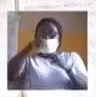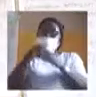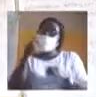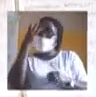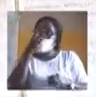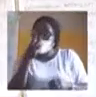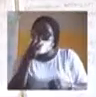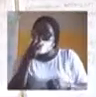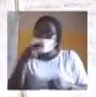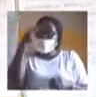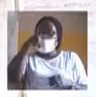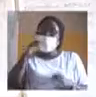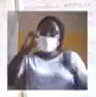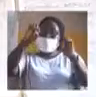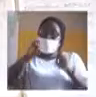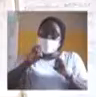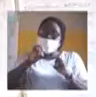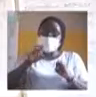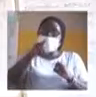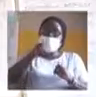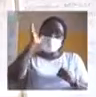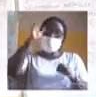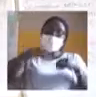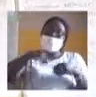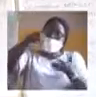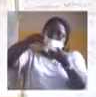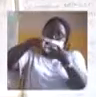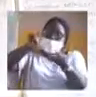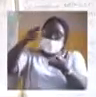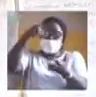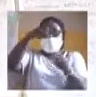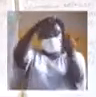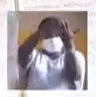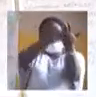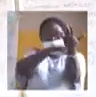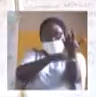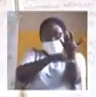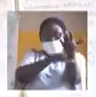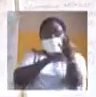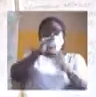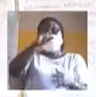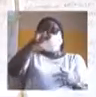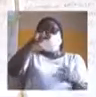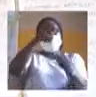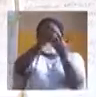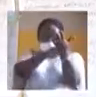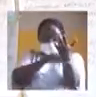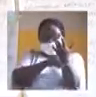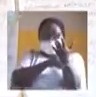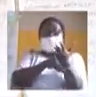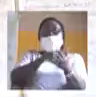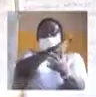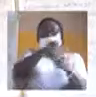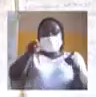and explaining, listing of the items and explaining the items. For ease of